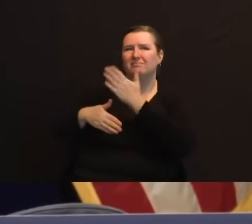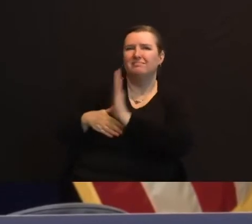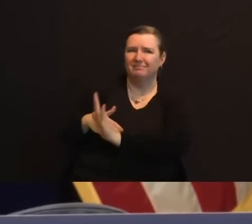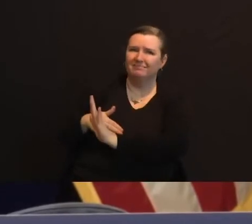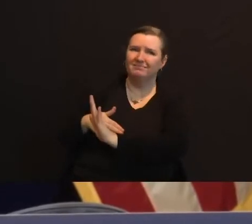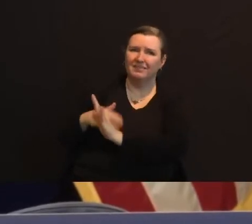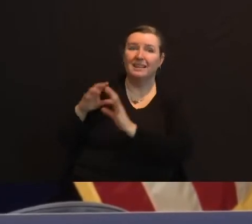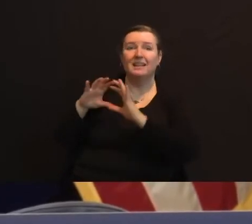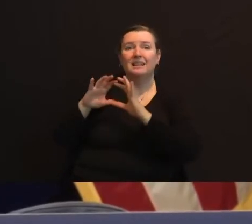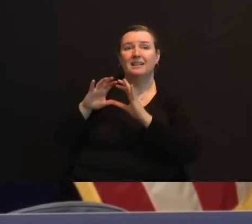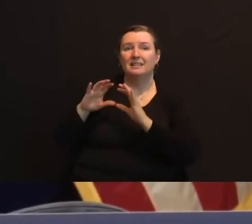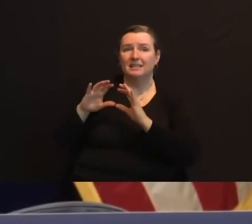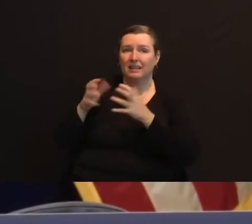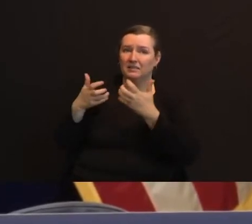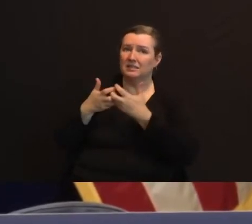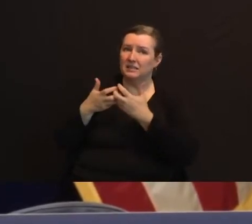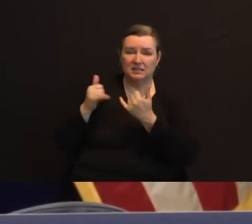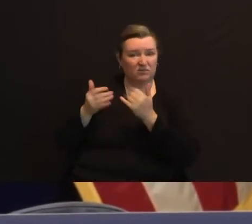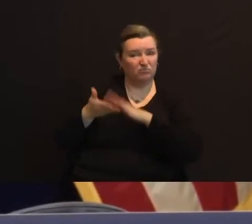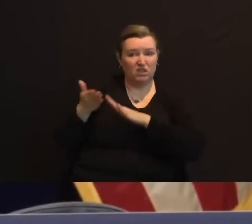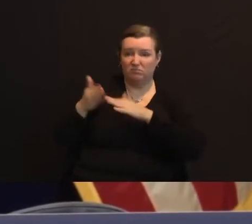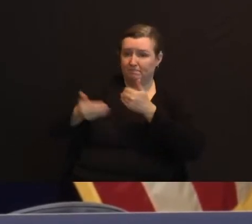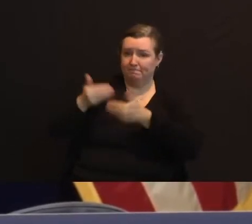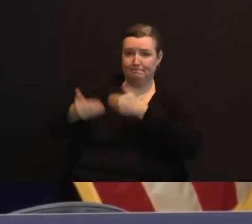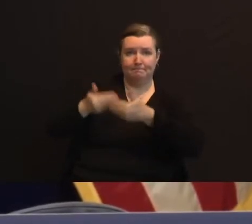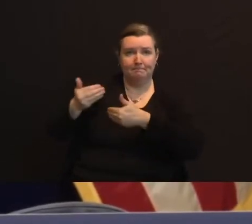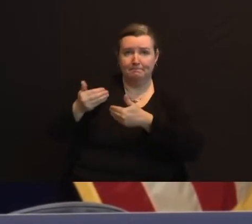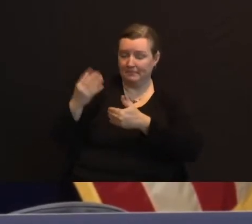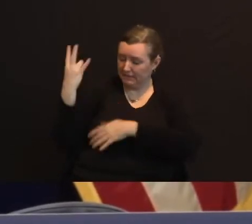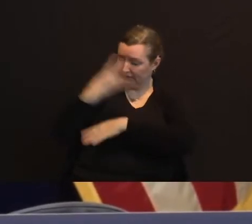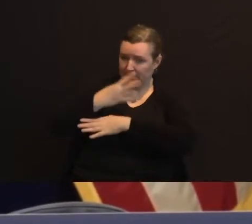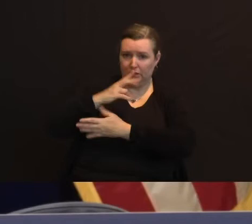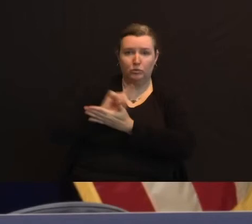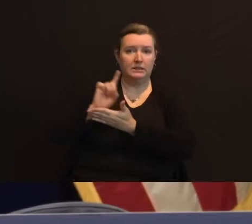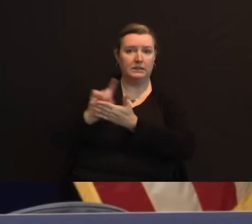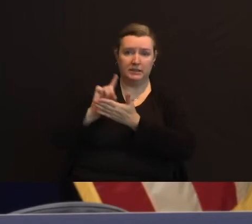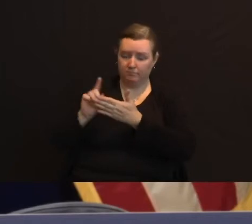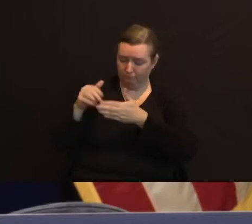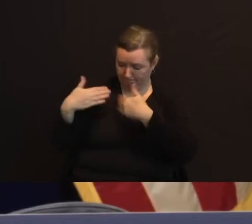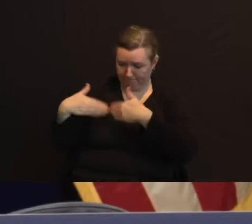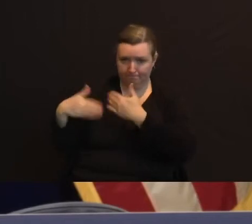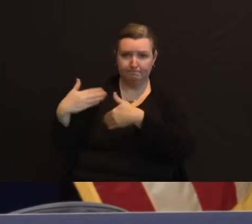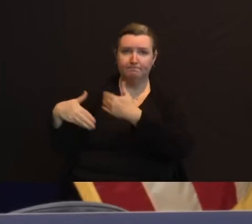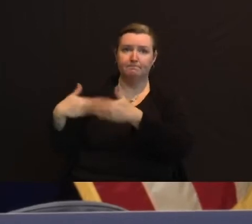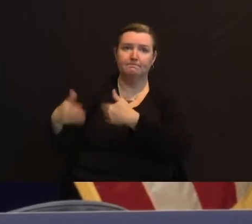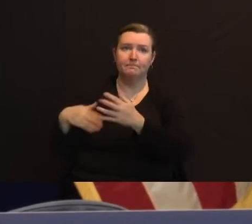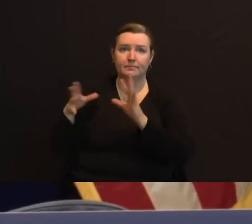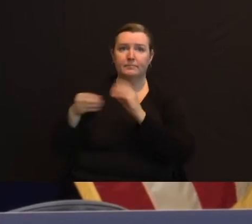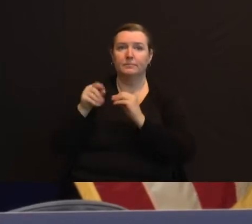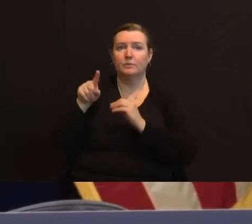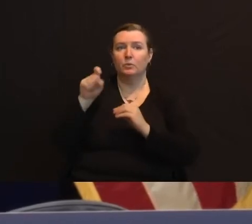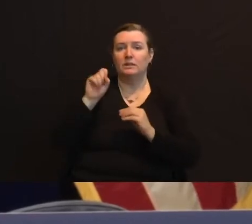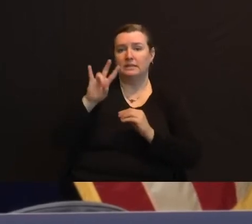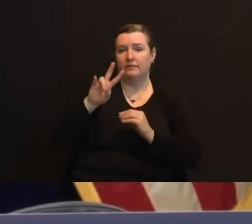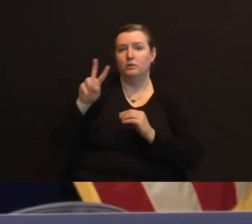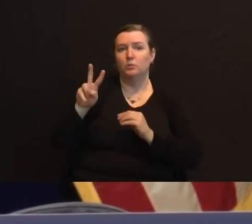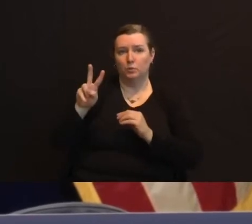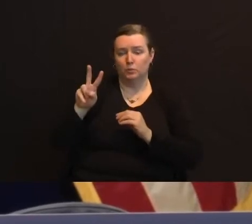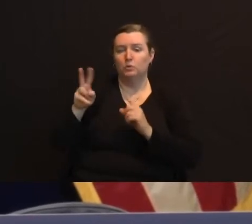still moving forward 7 days a week. I believe there's 172 recruits in